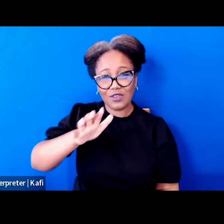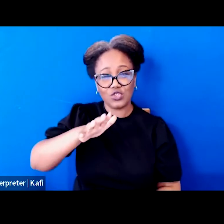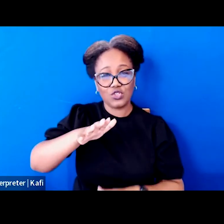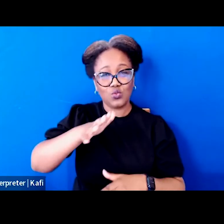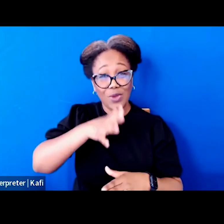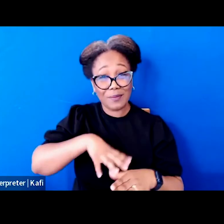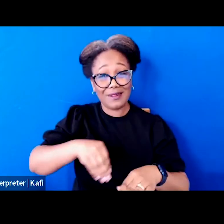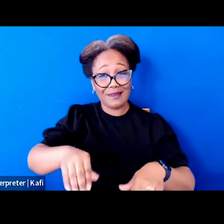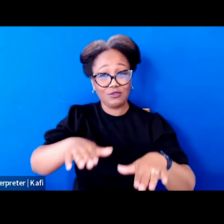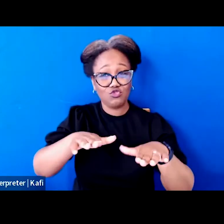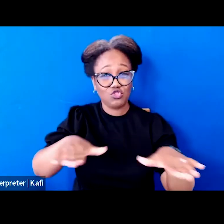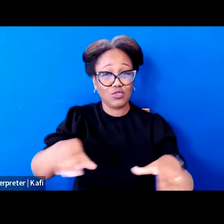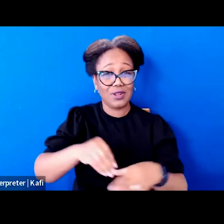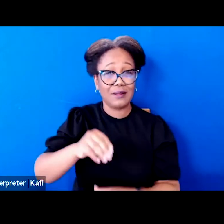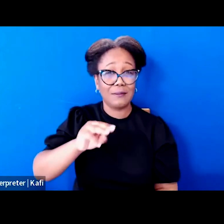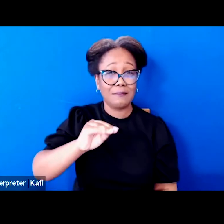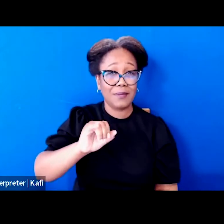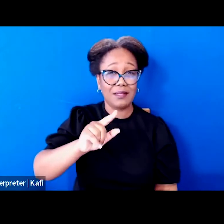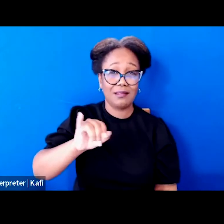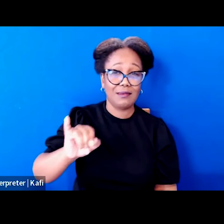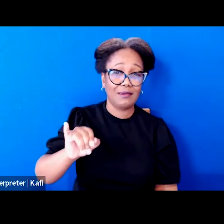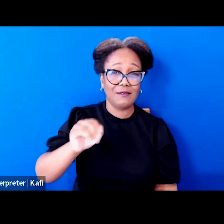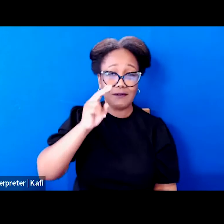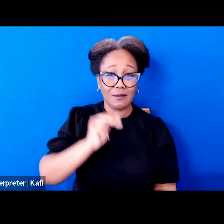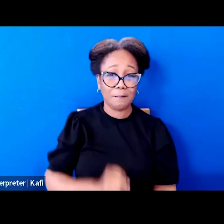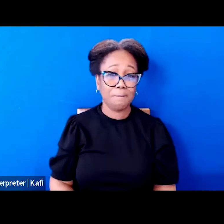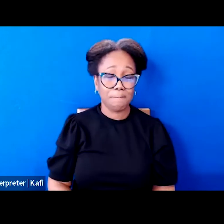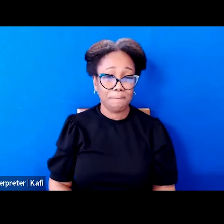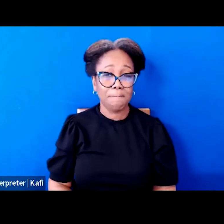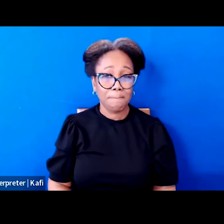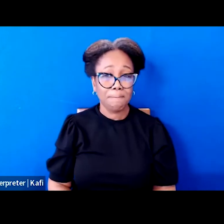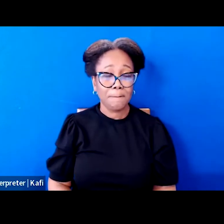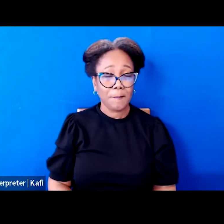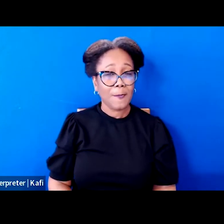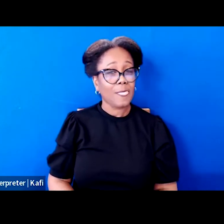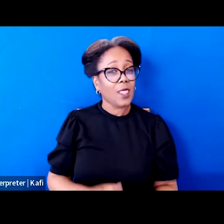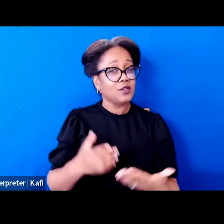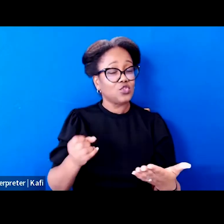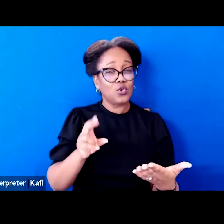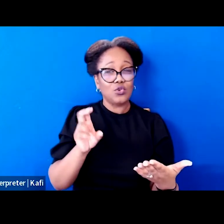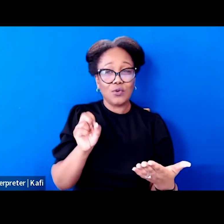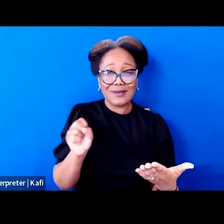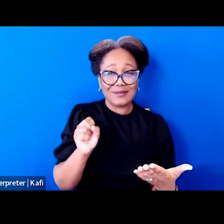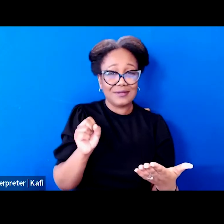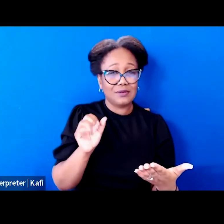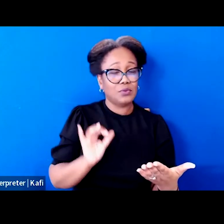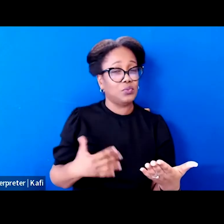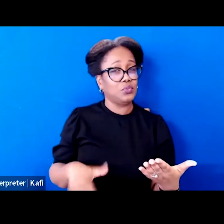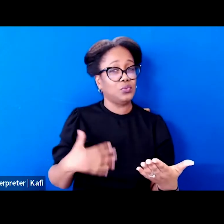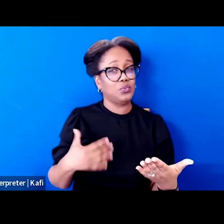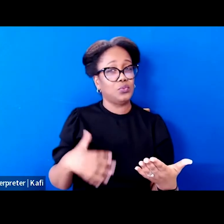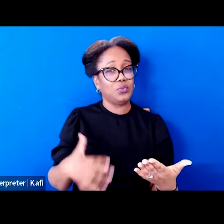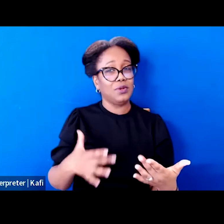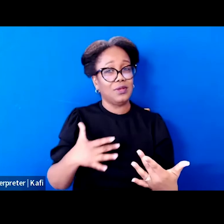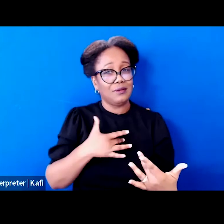States and also abroad in terms of marking the legacy of violence